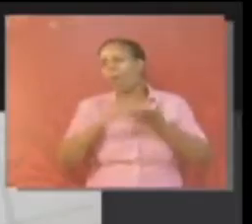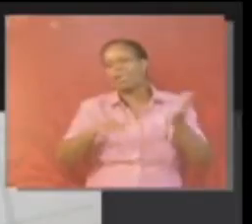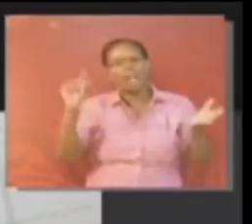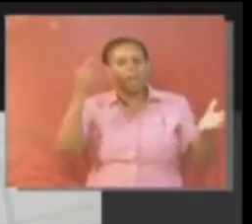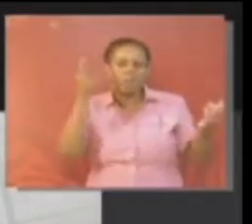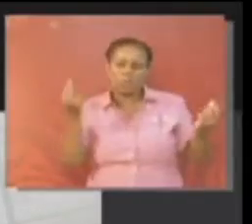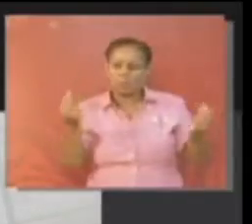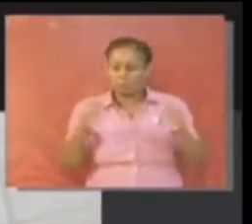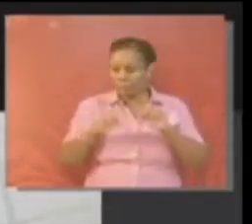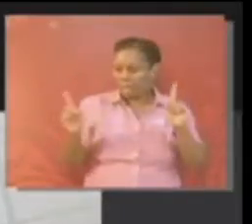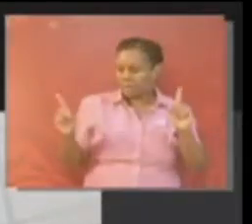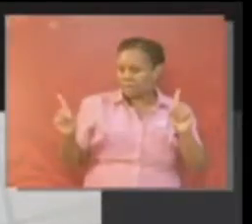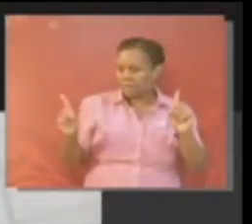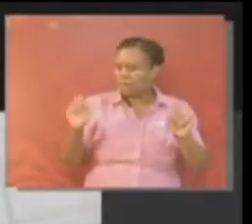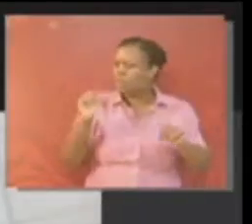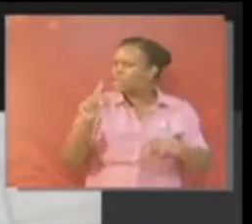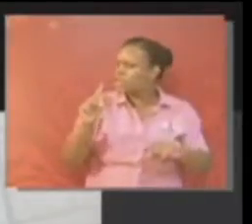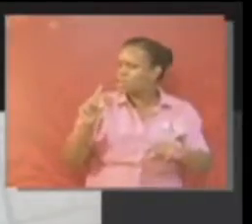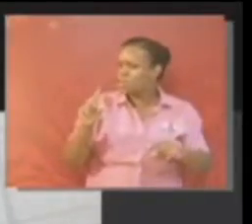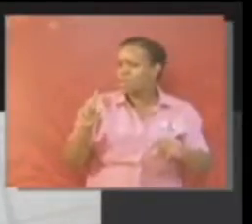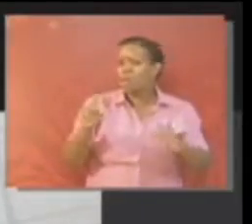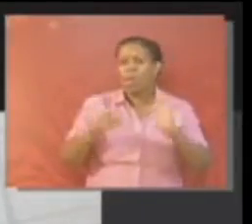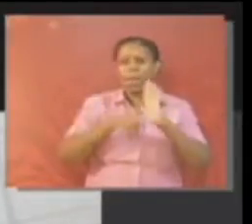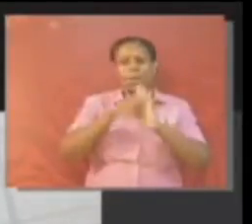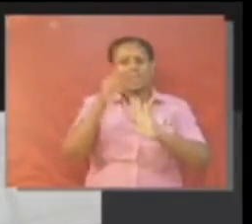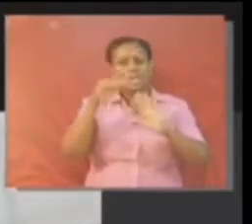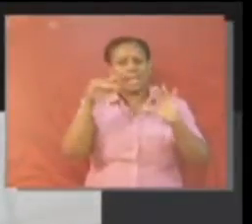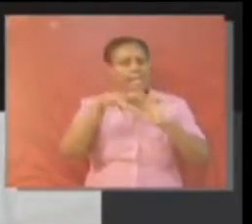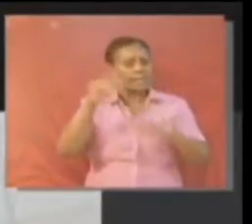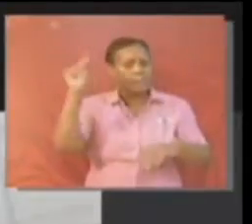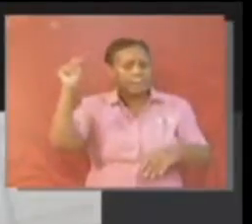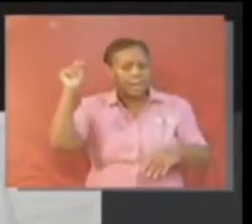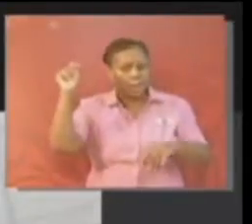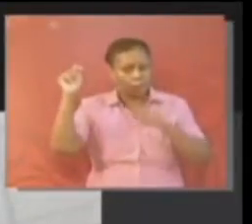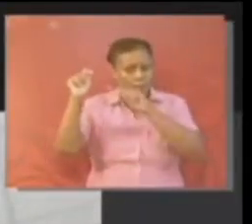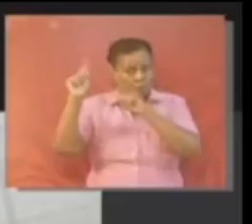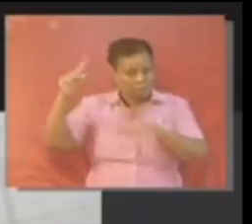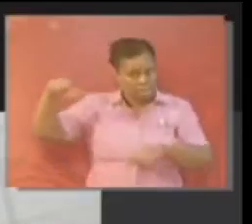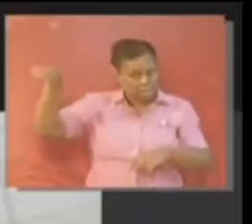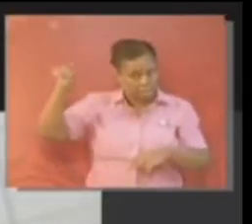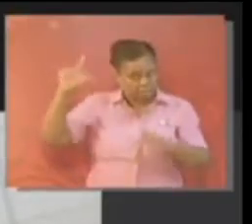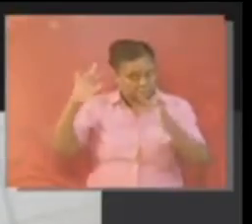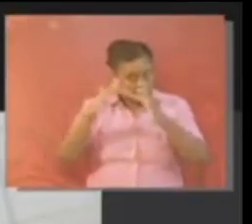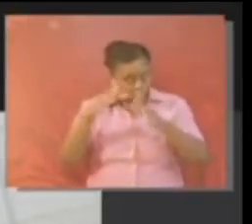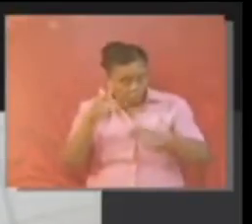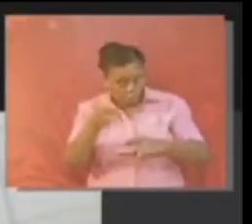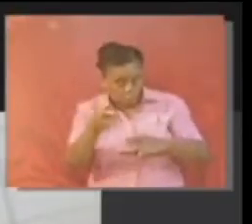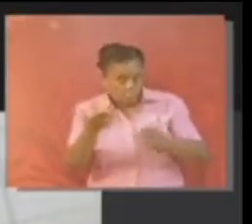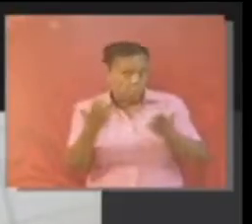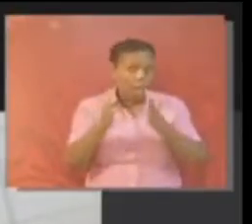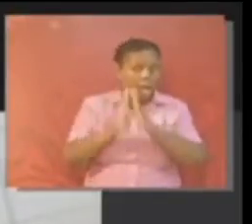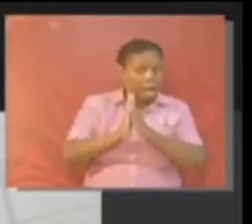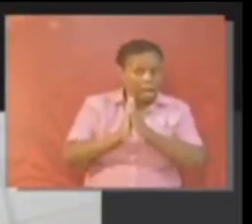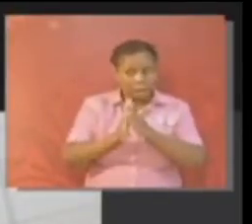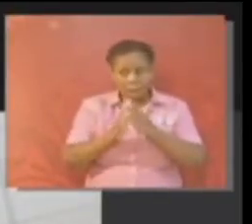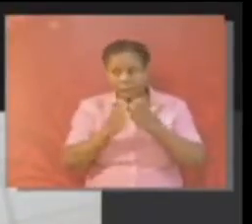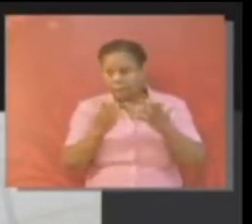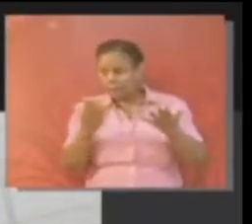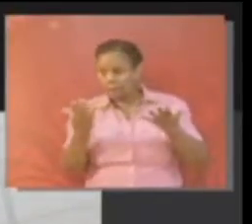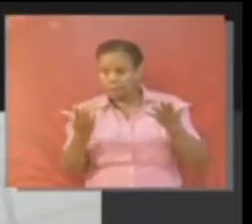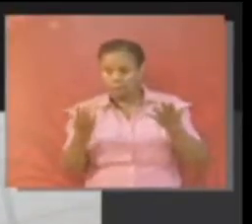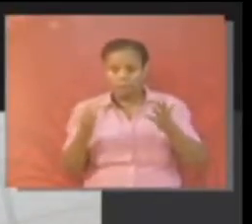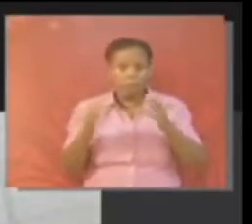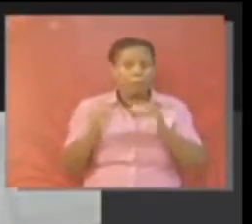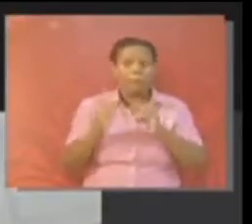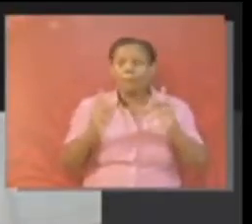to you to find out how they can be operating better with these increased flights to Tobago and increased numbers